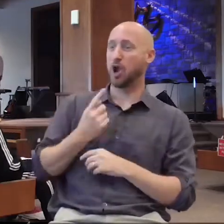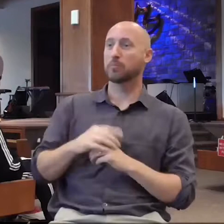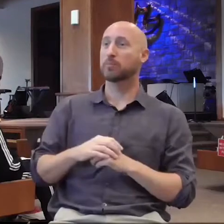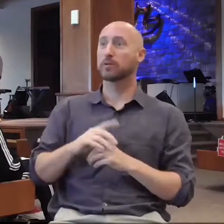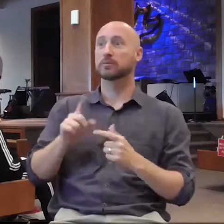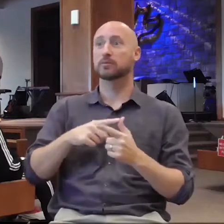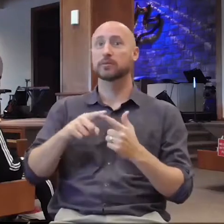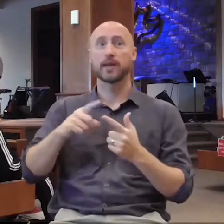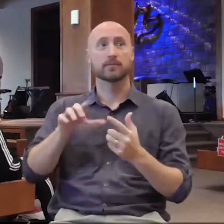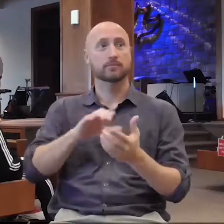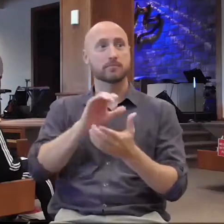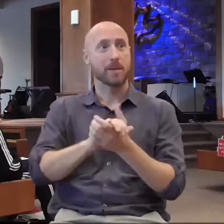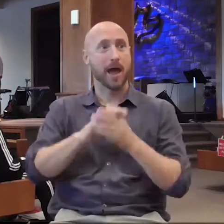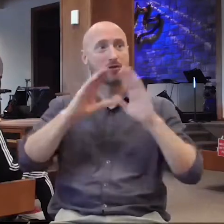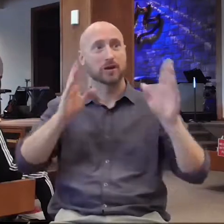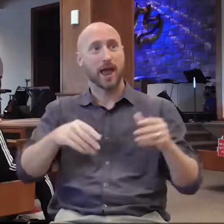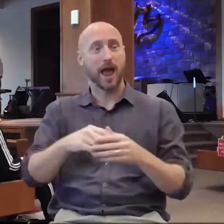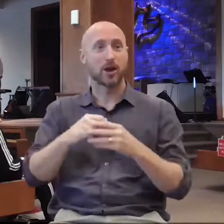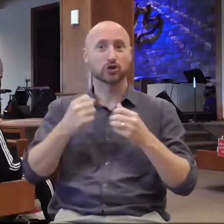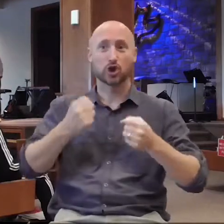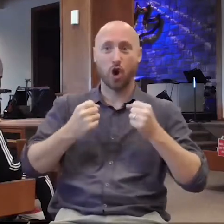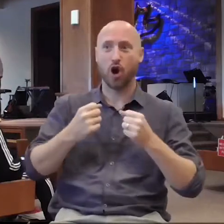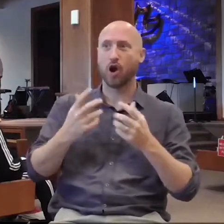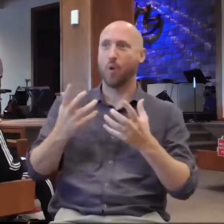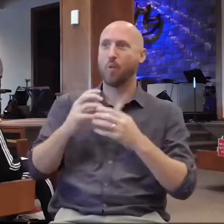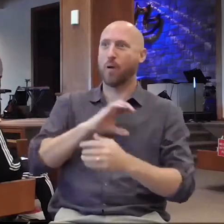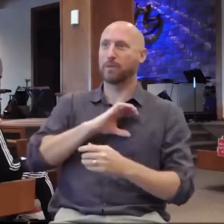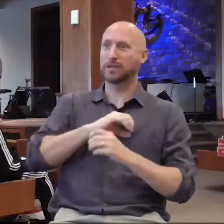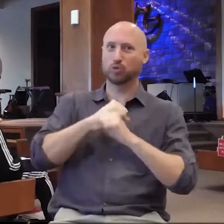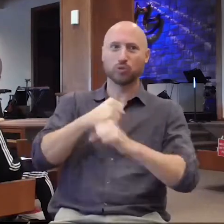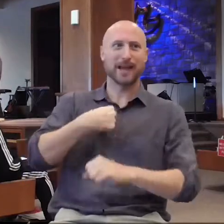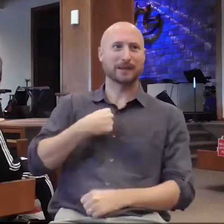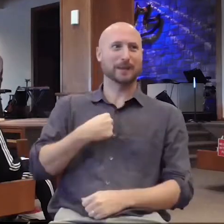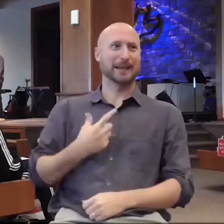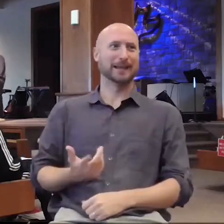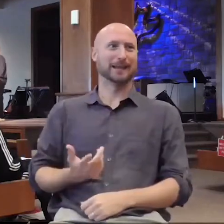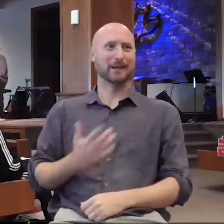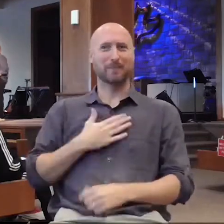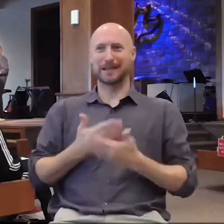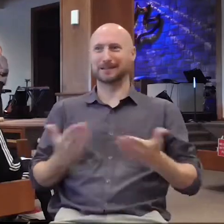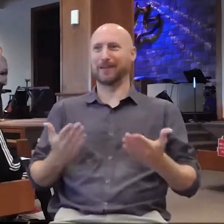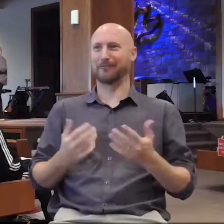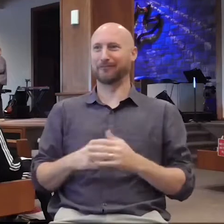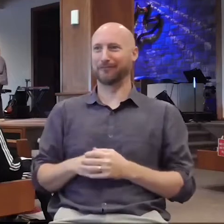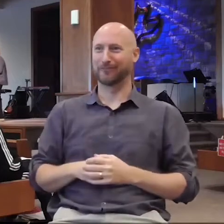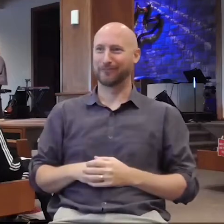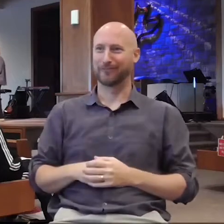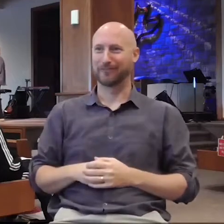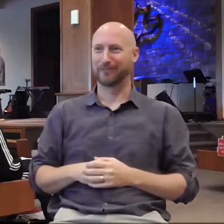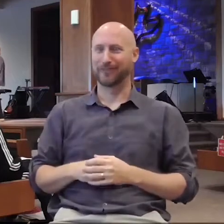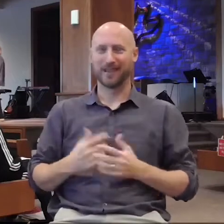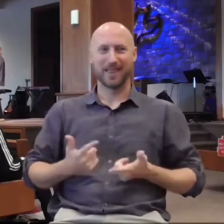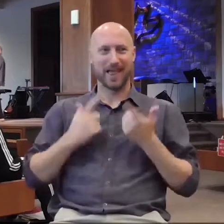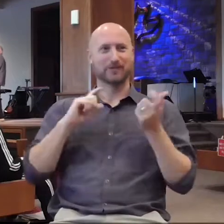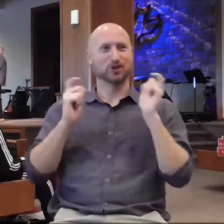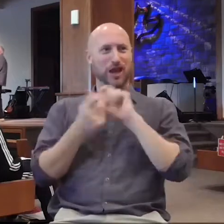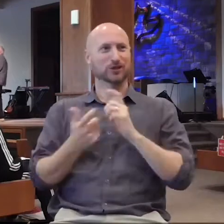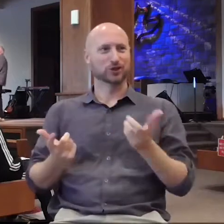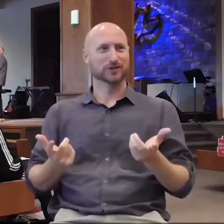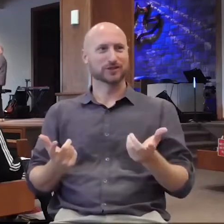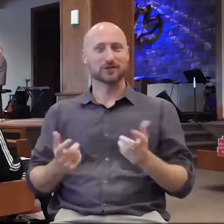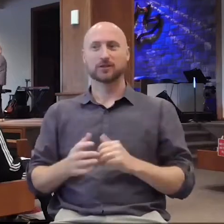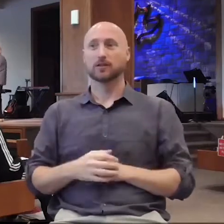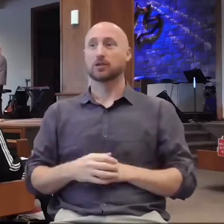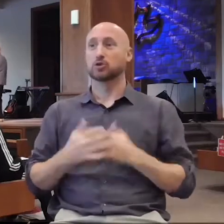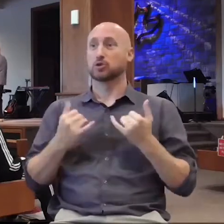and a car. Then you want the police to protect your stuff. It ain't the man anymore, you know. The life changes. And here